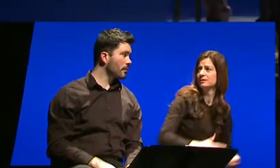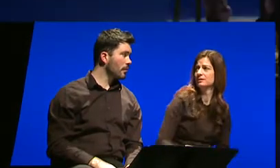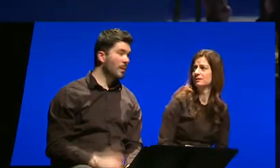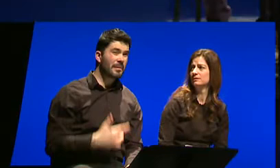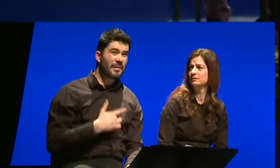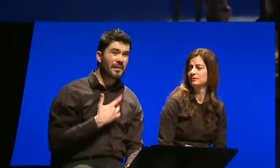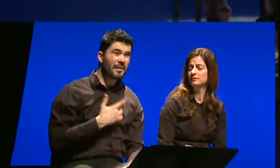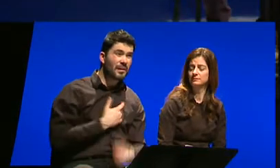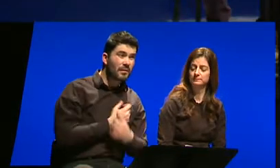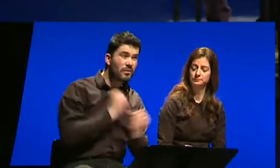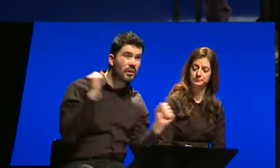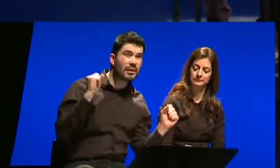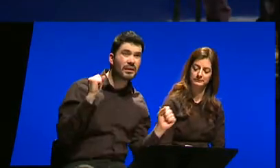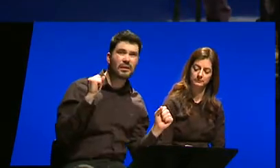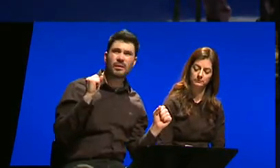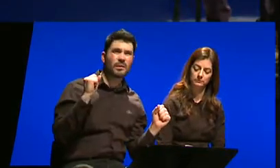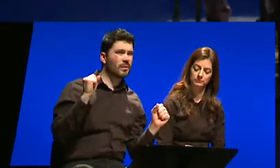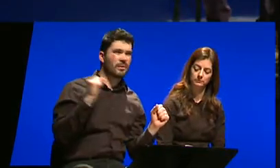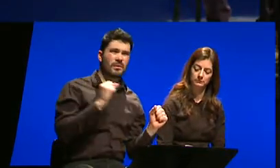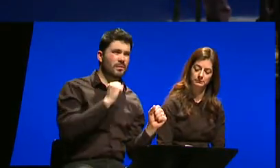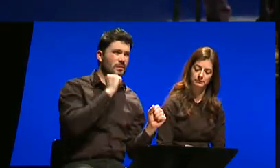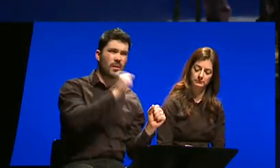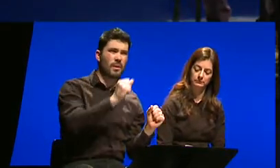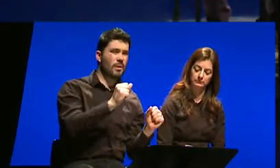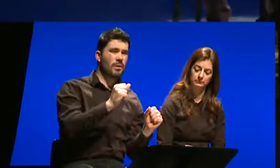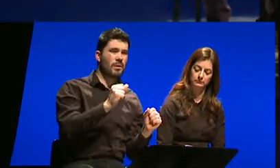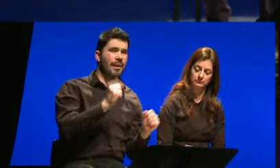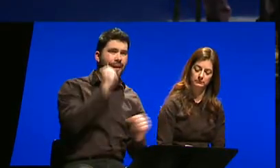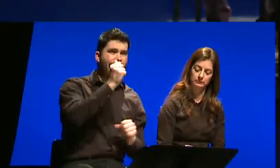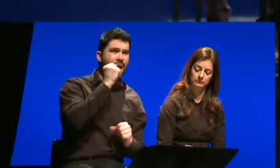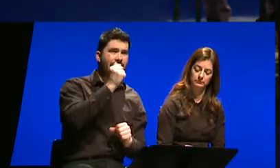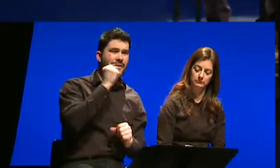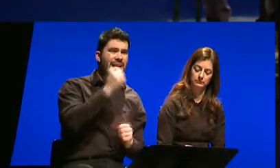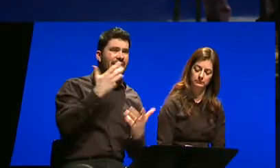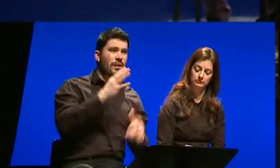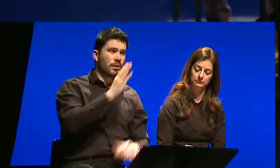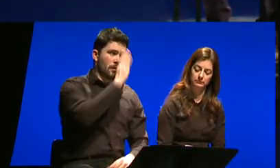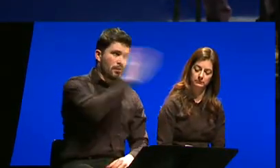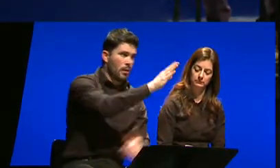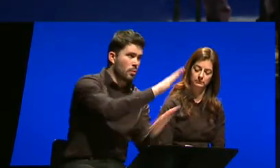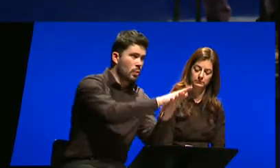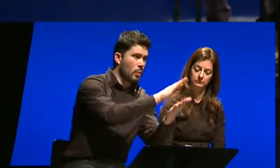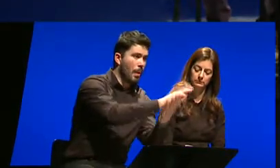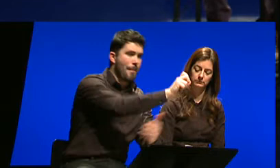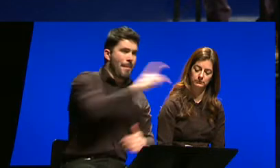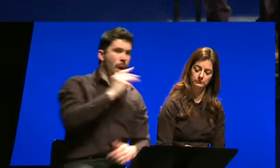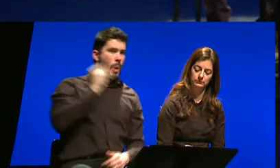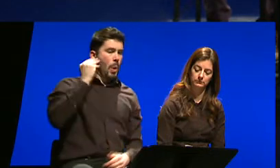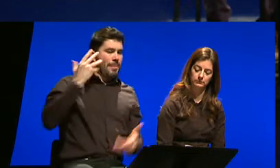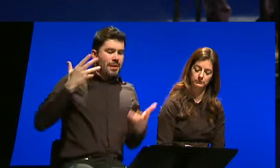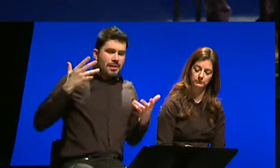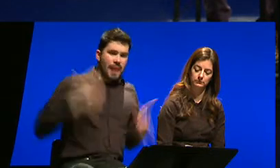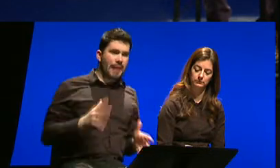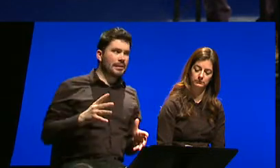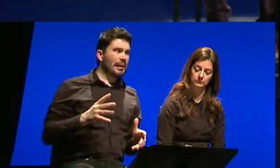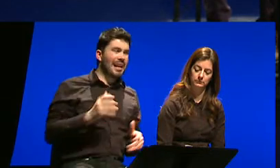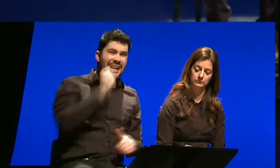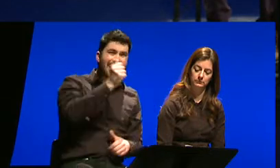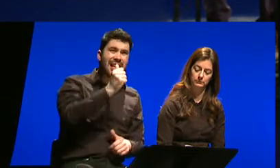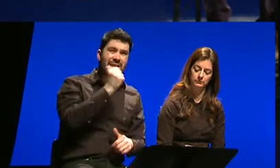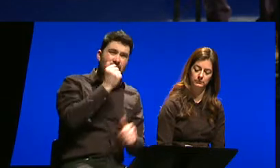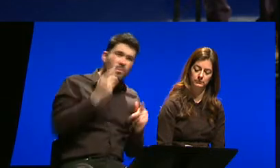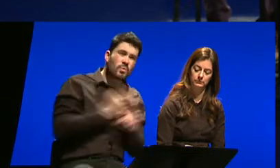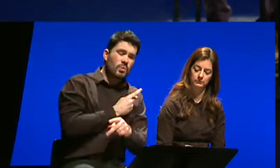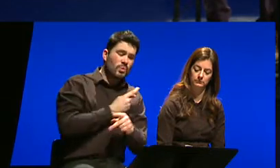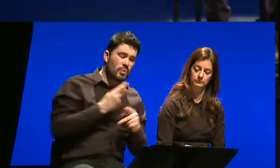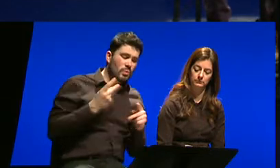free or safe here. Every day I go to school and then go directly home. Things are getting worse day by